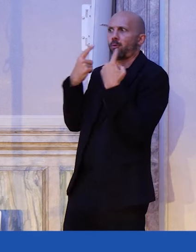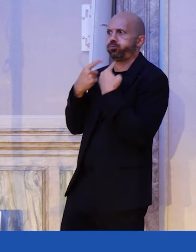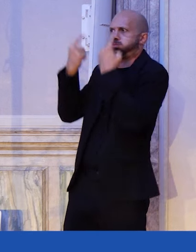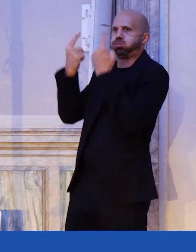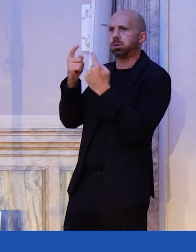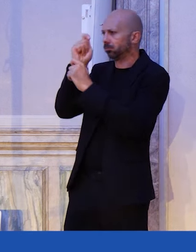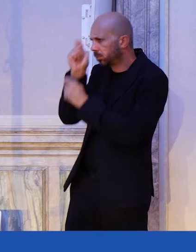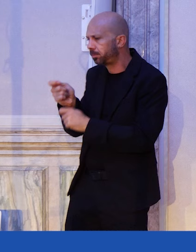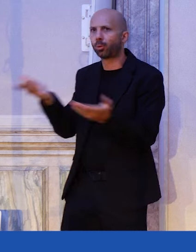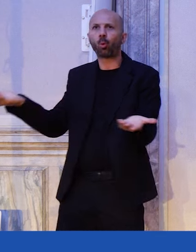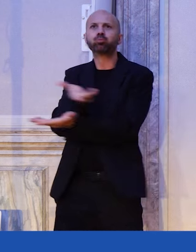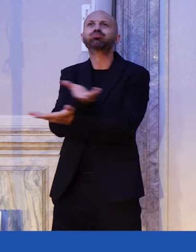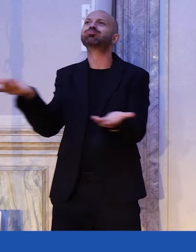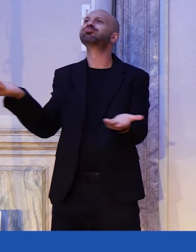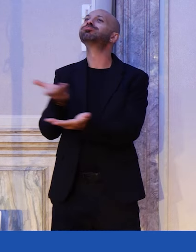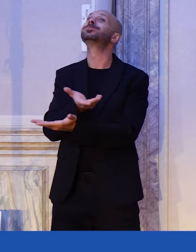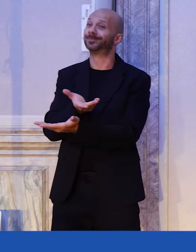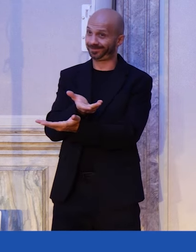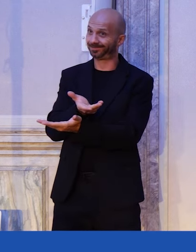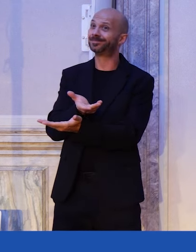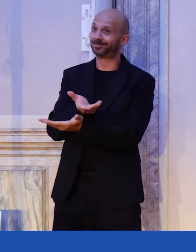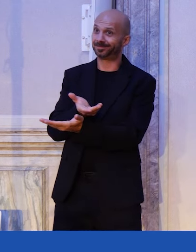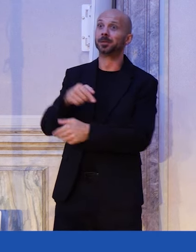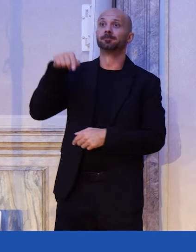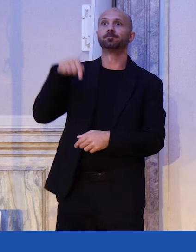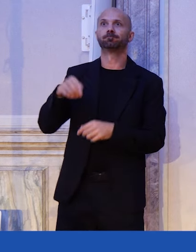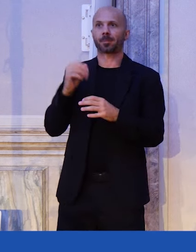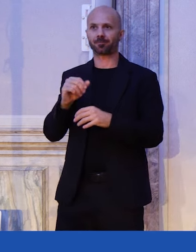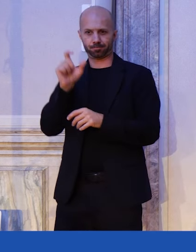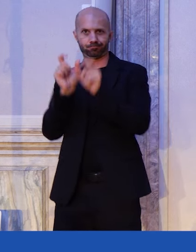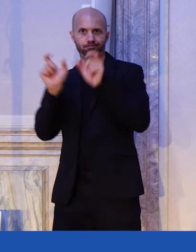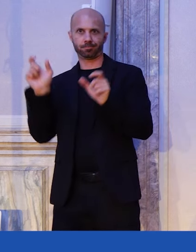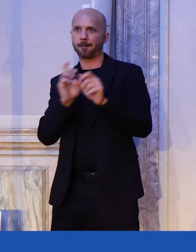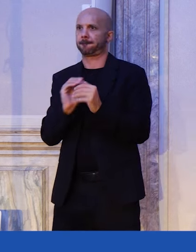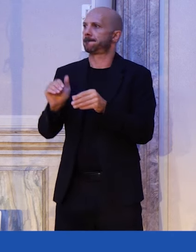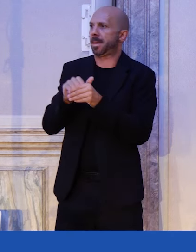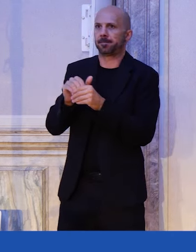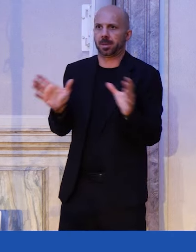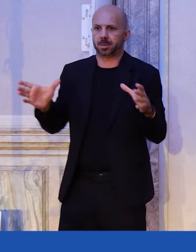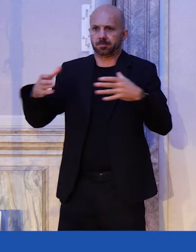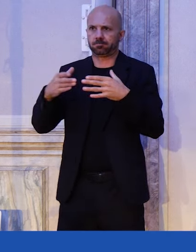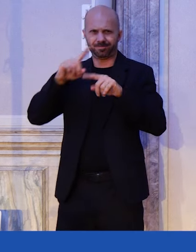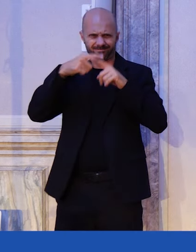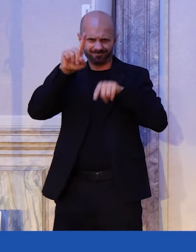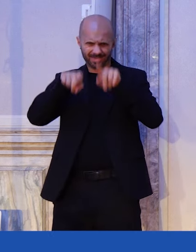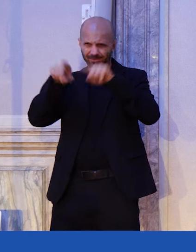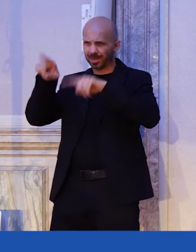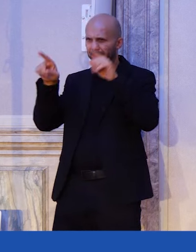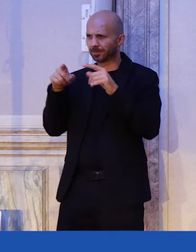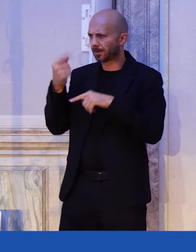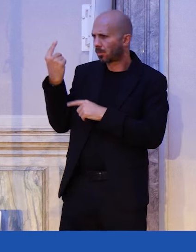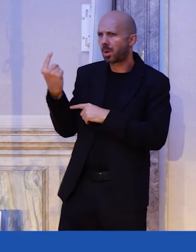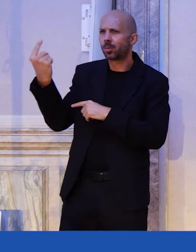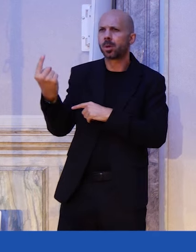composers the members of The Ensemble are soloists with different and contrasting personalities and each of them